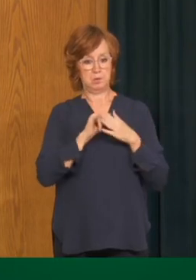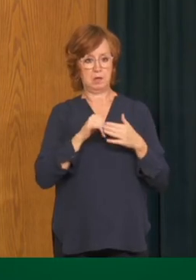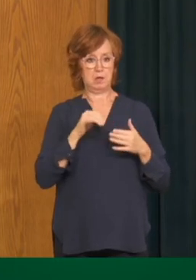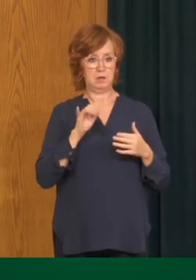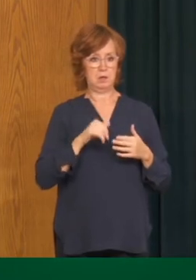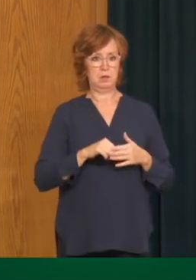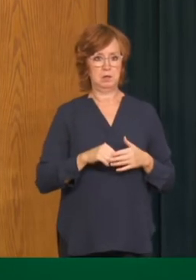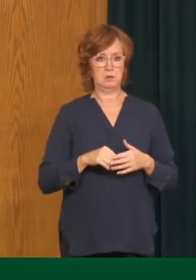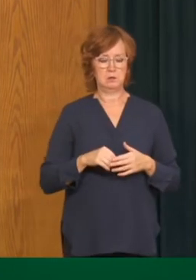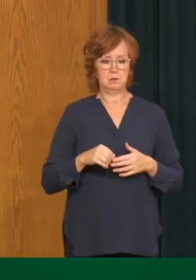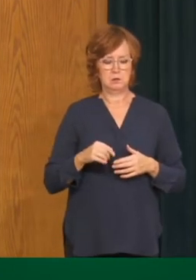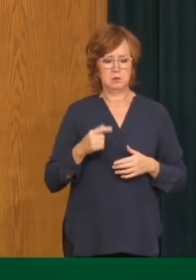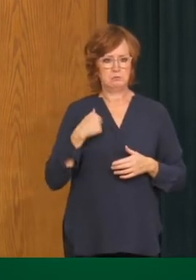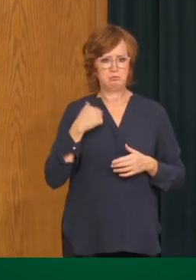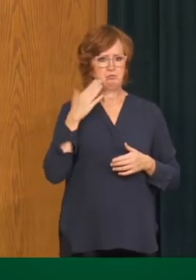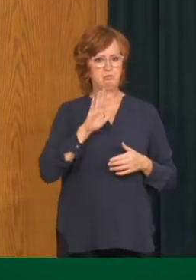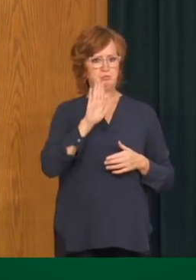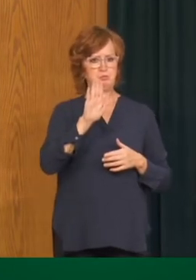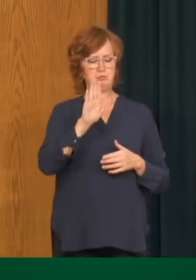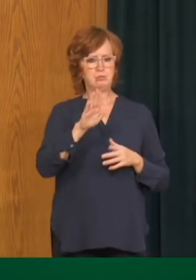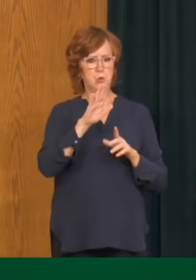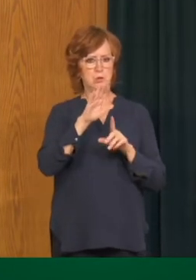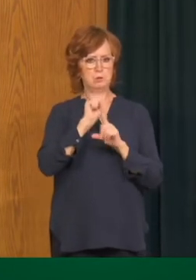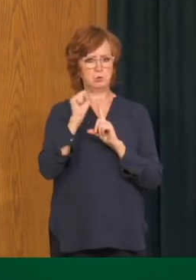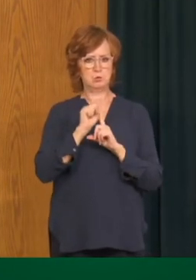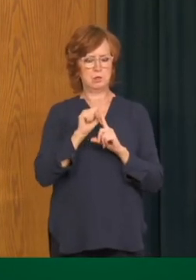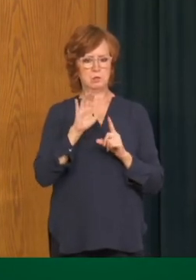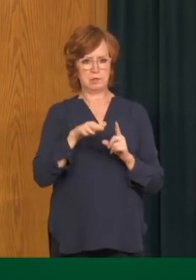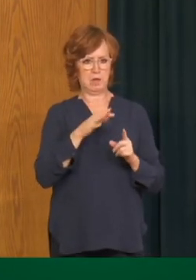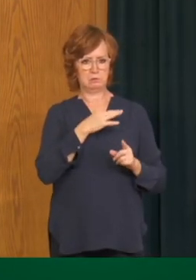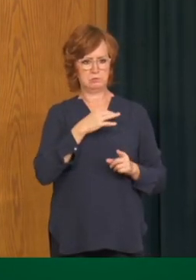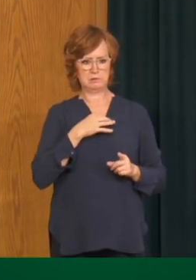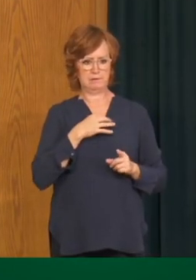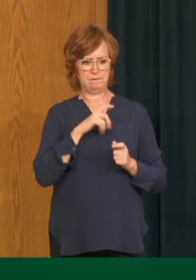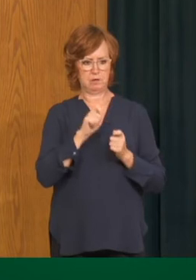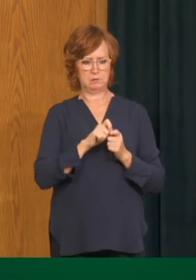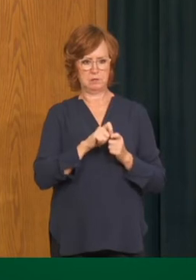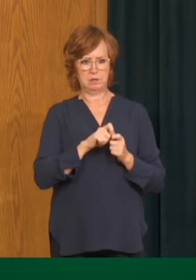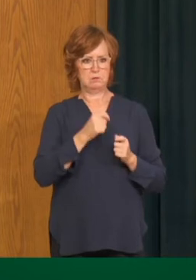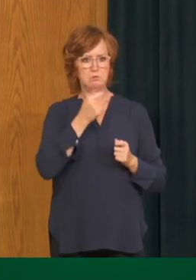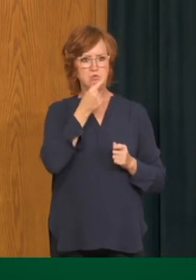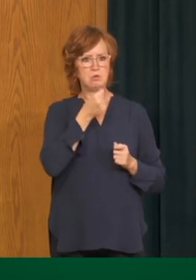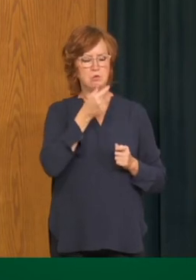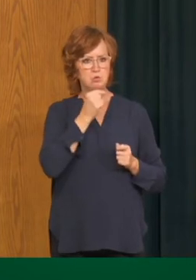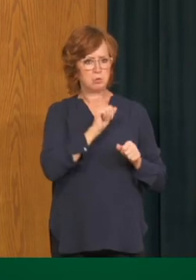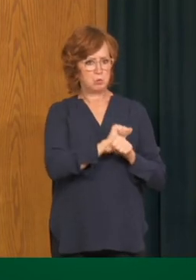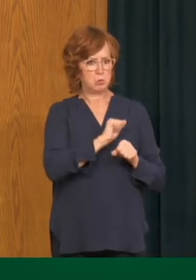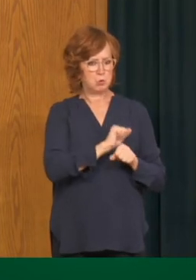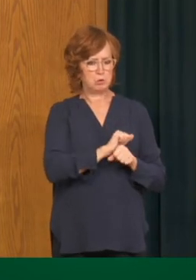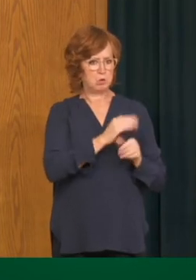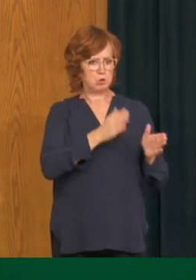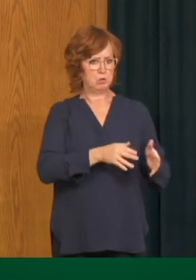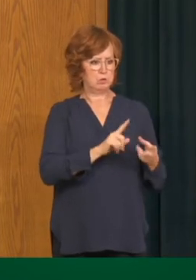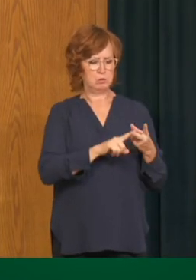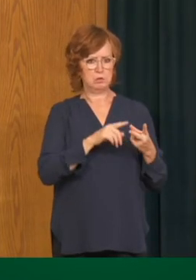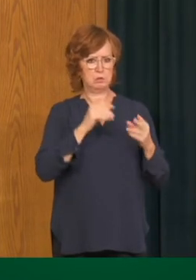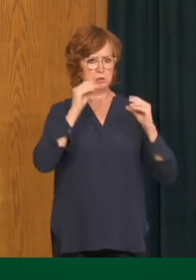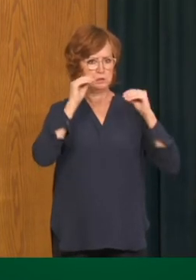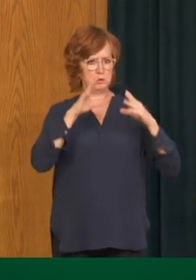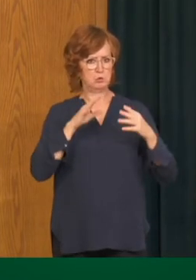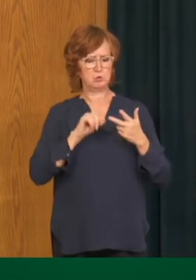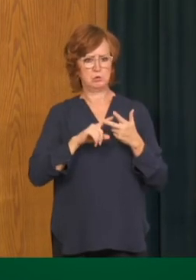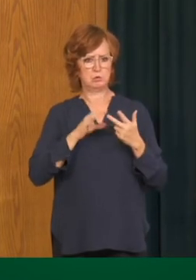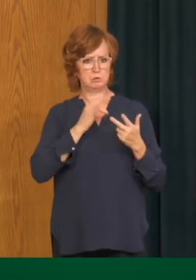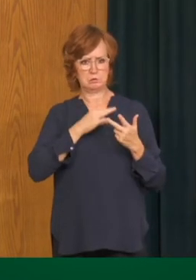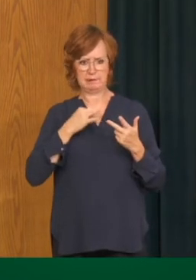don't know the details around some of the staffing complement, whether it be custodial staff or whether it be a teacher staff in any